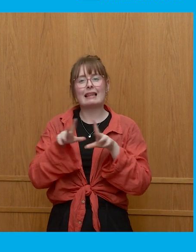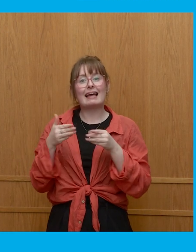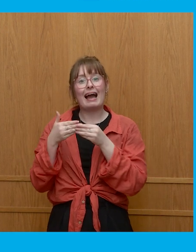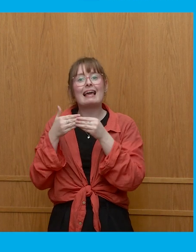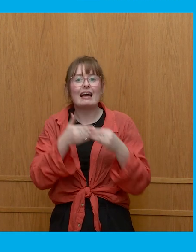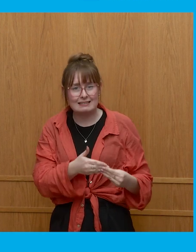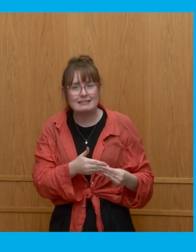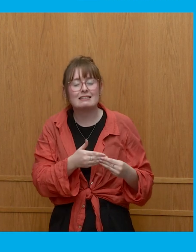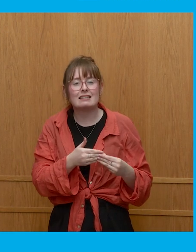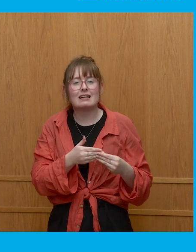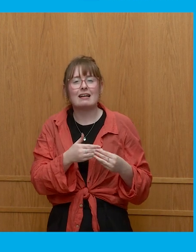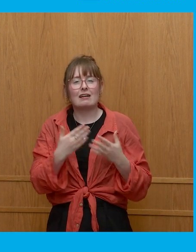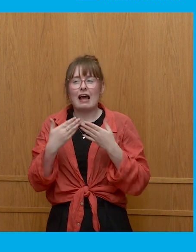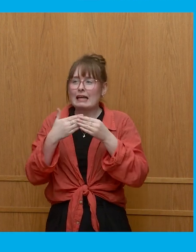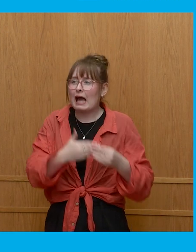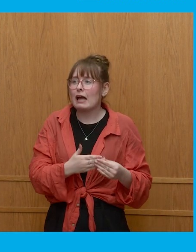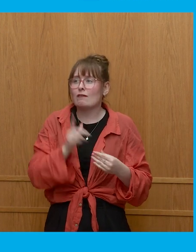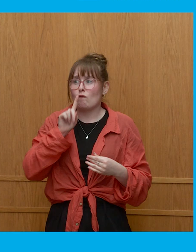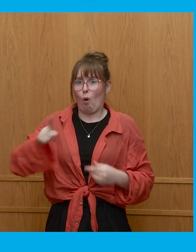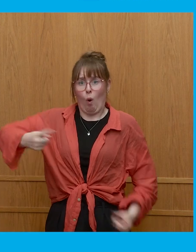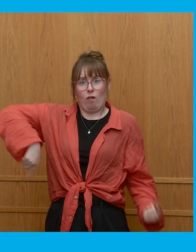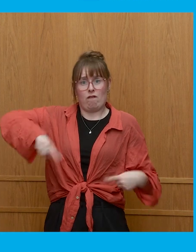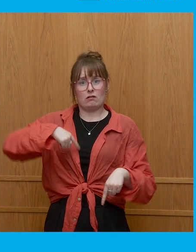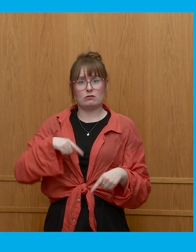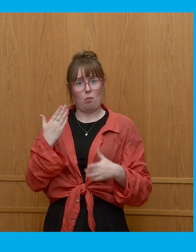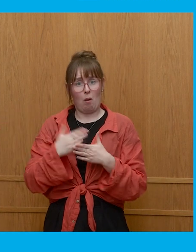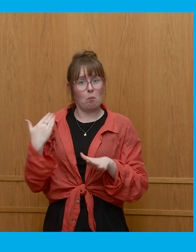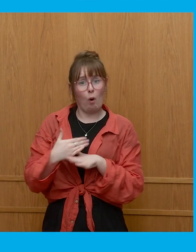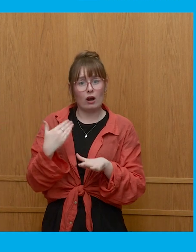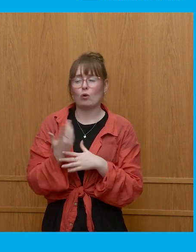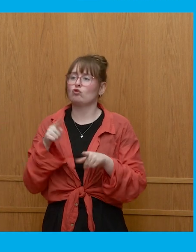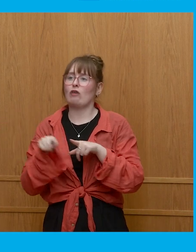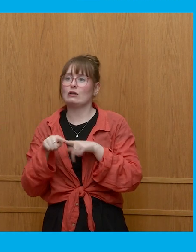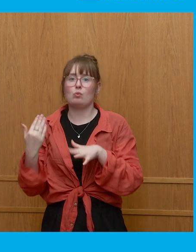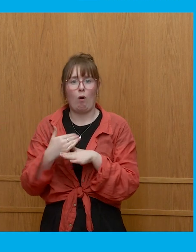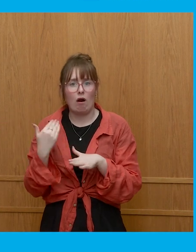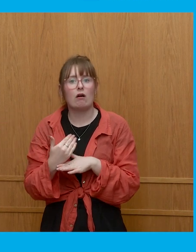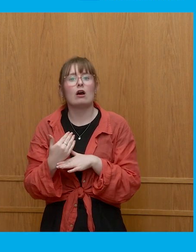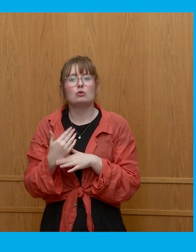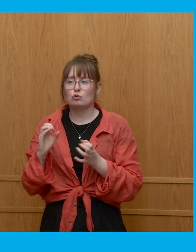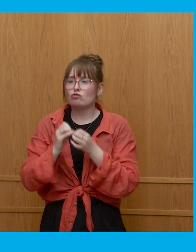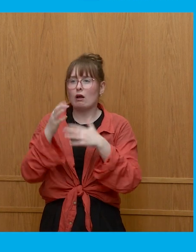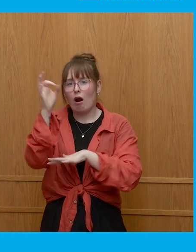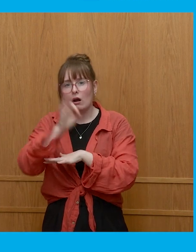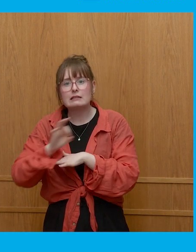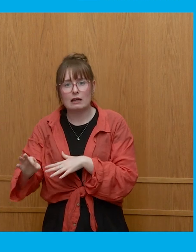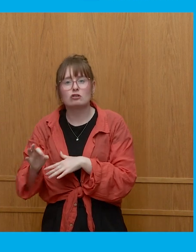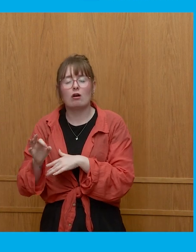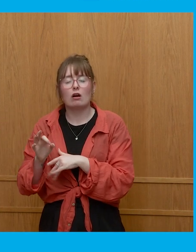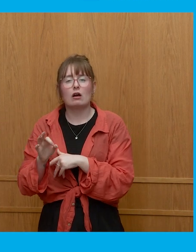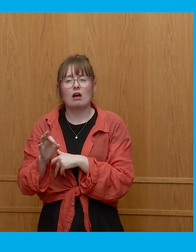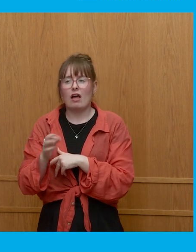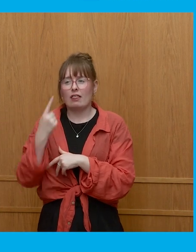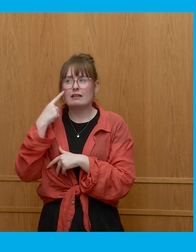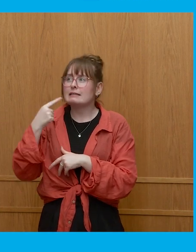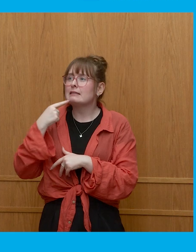of route for all of us who are practicing or trying to practice to create architecture, to say